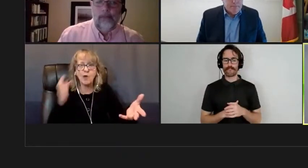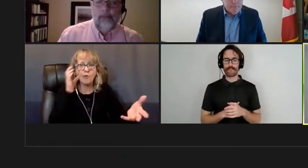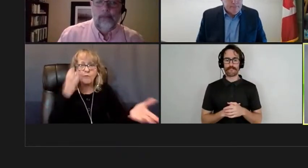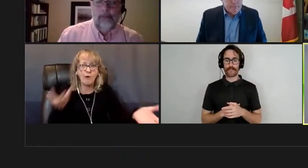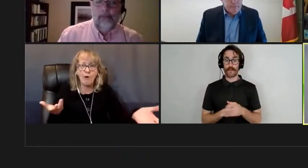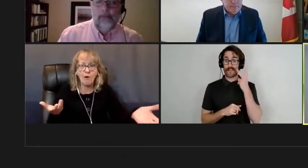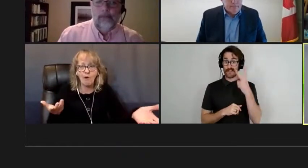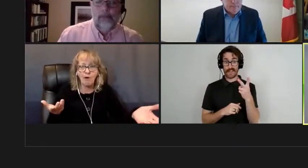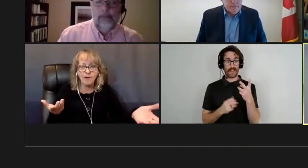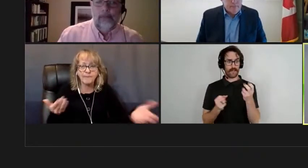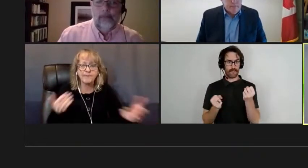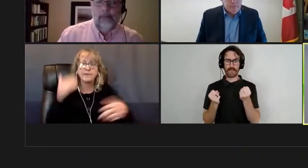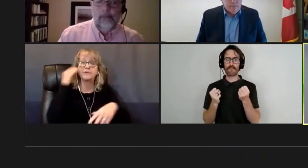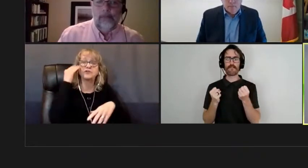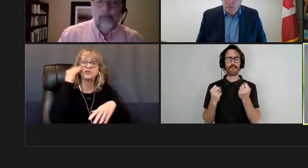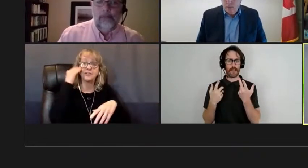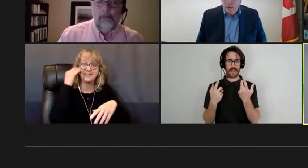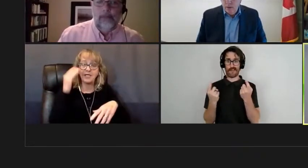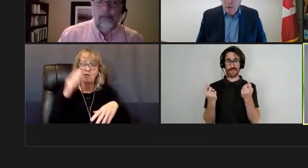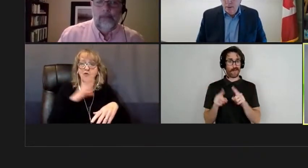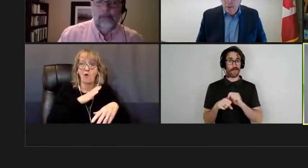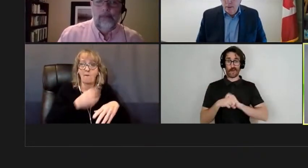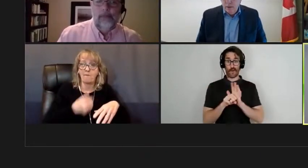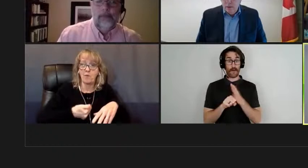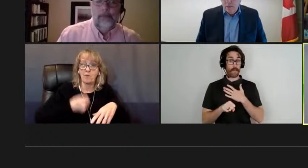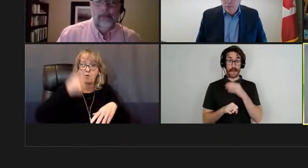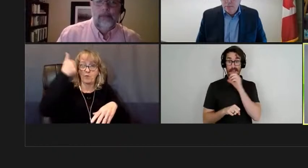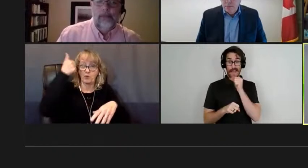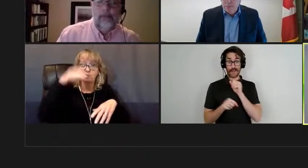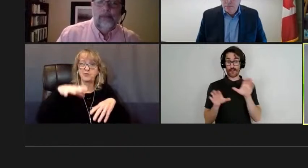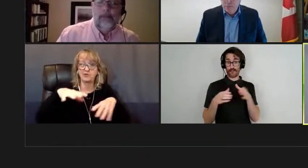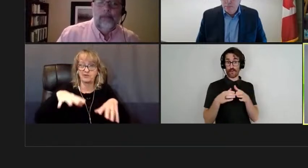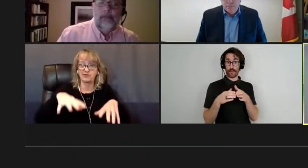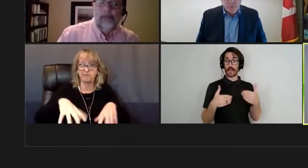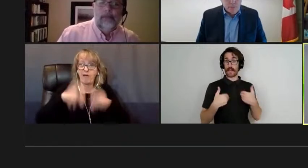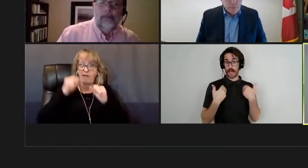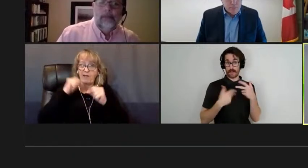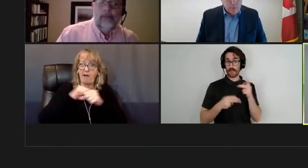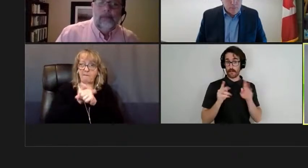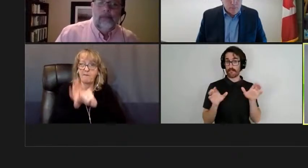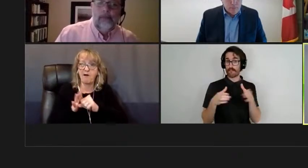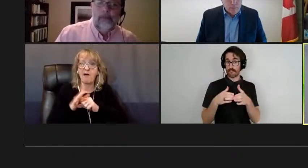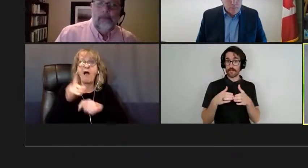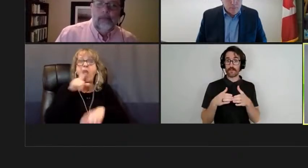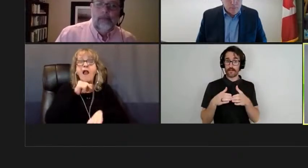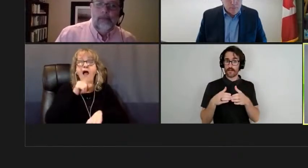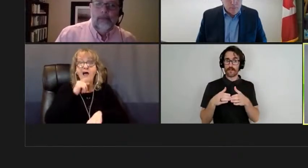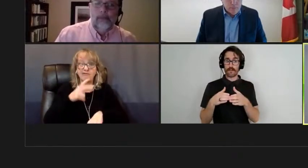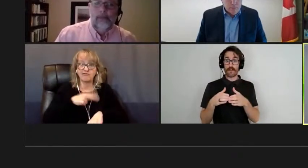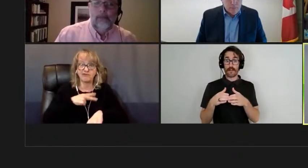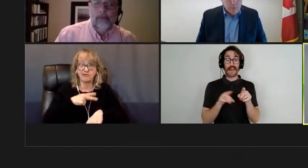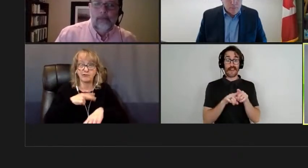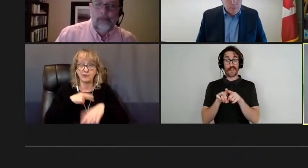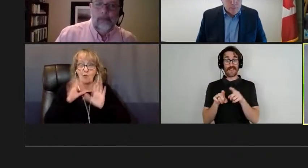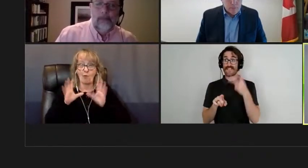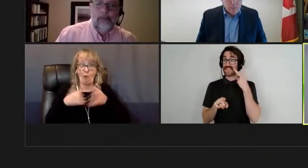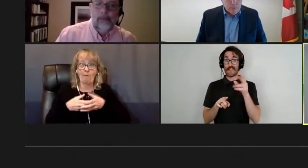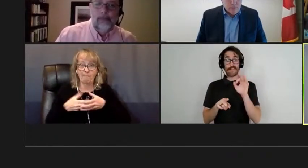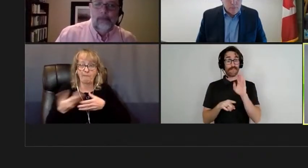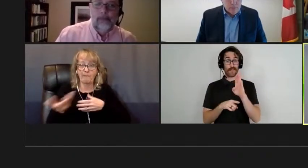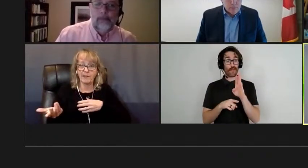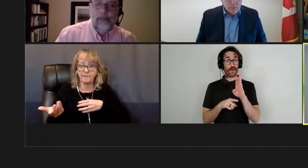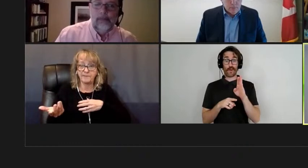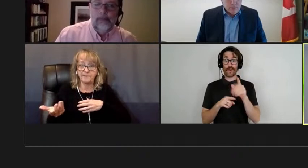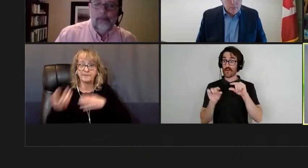increasing number of cases in my own age group. And, you know, in community groups on Facebook, I'm seeing